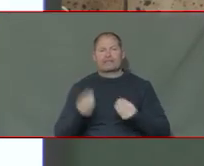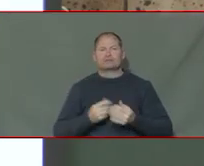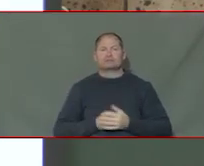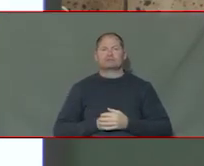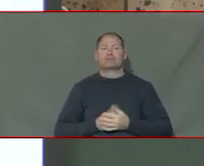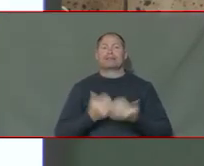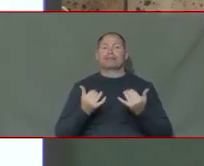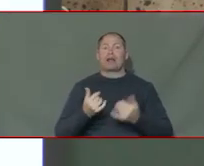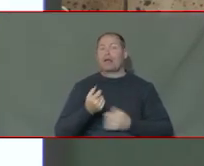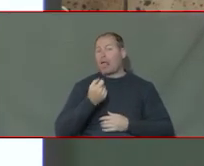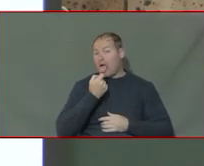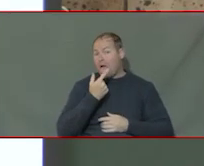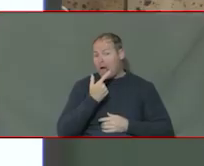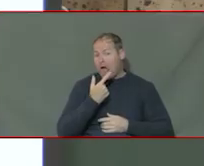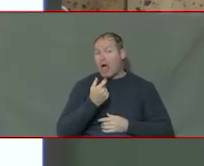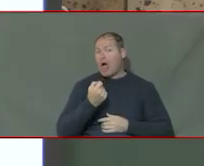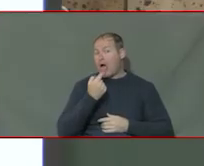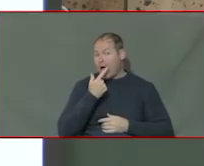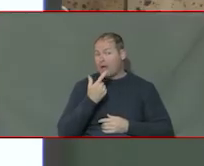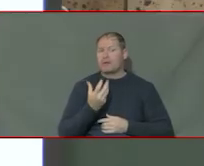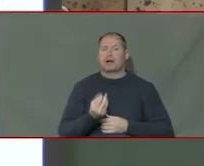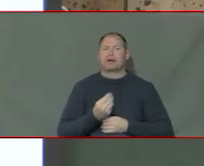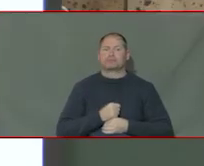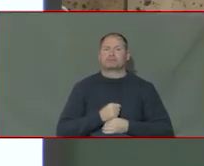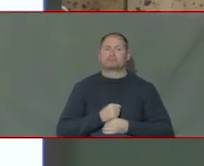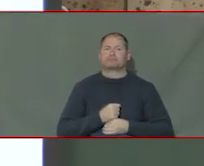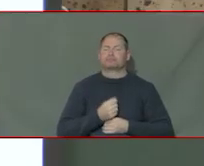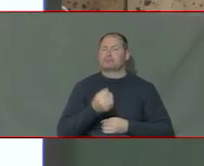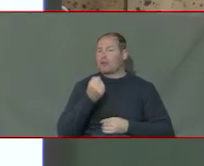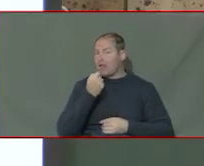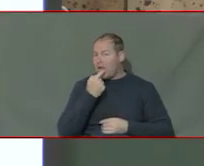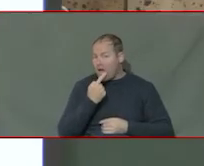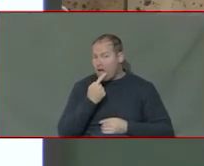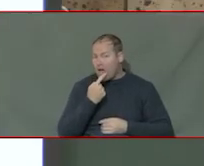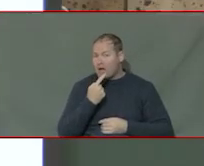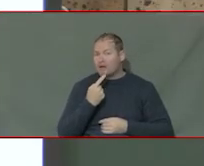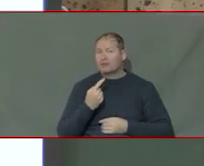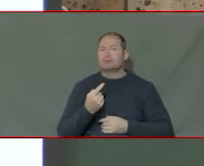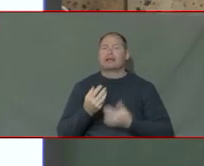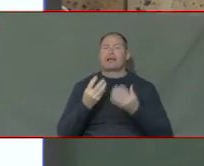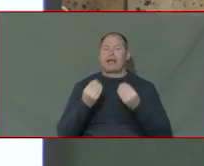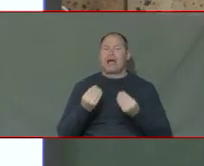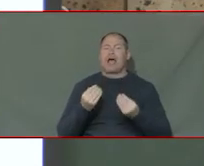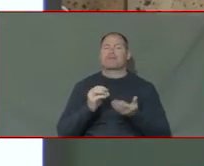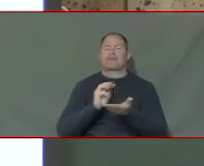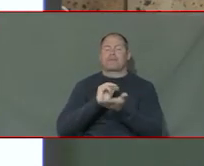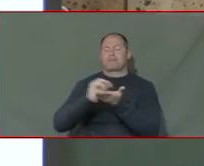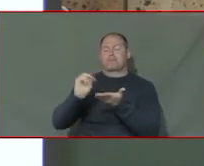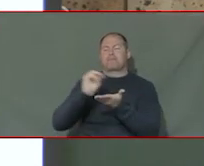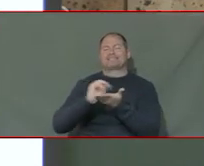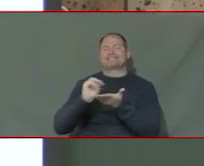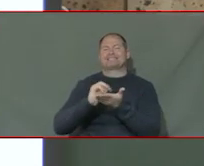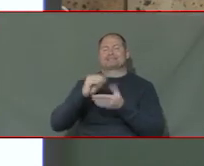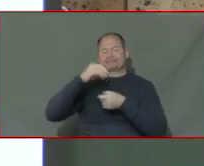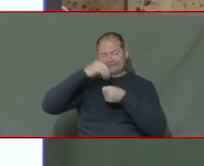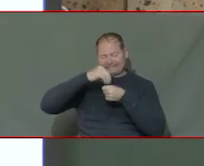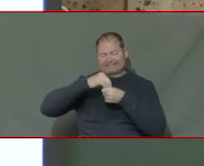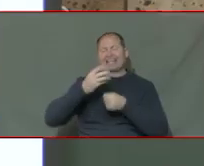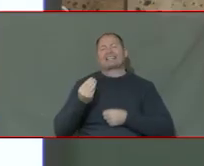a tablet that he got from the pharmacy that he drinks containing the messenger. We can make this in the